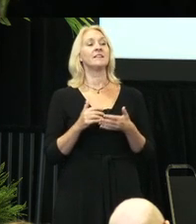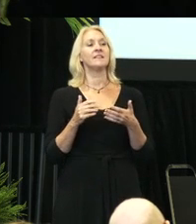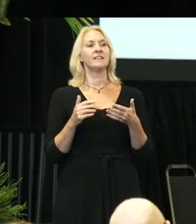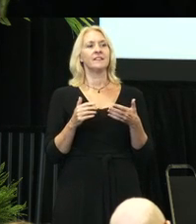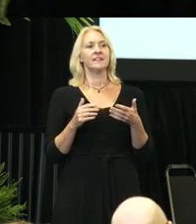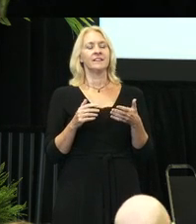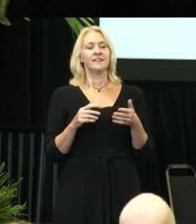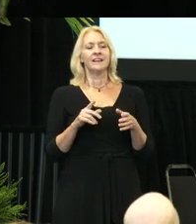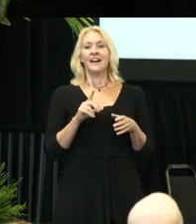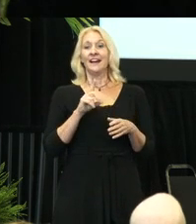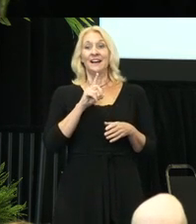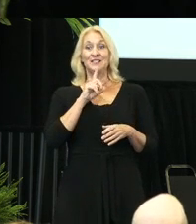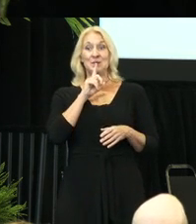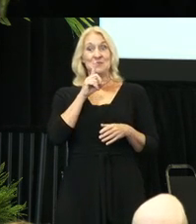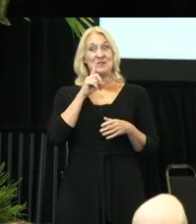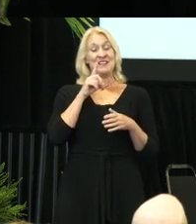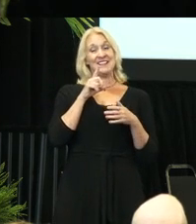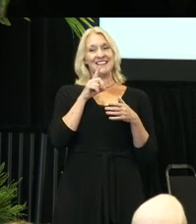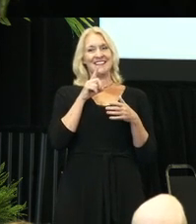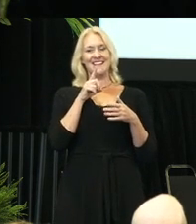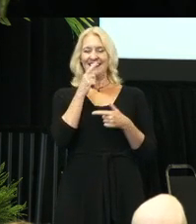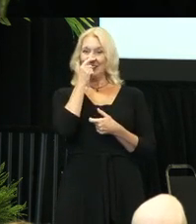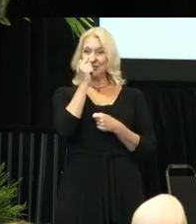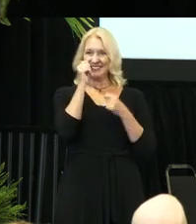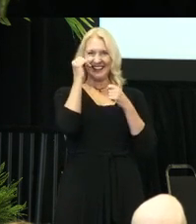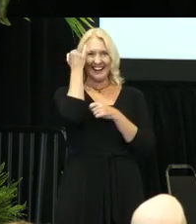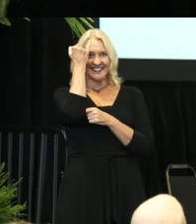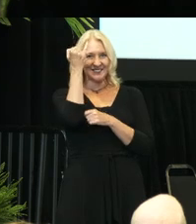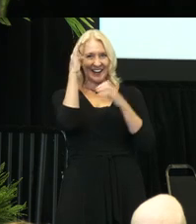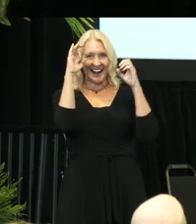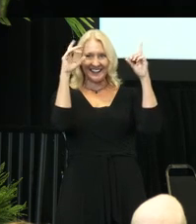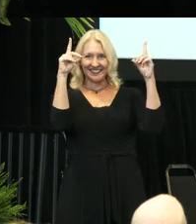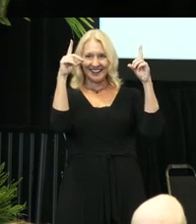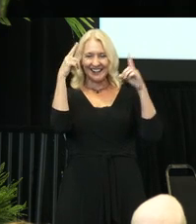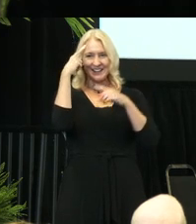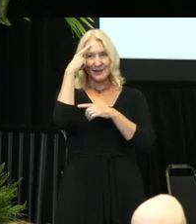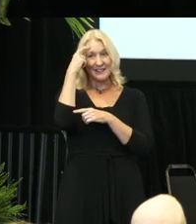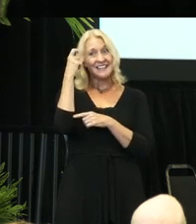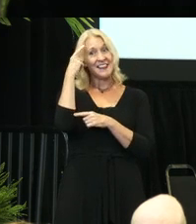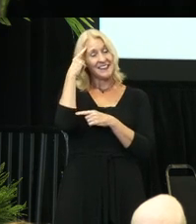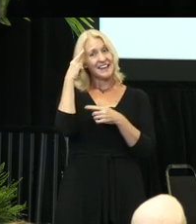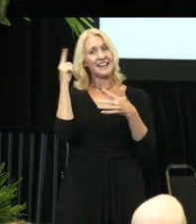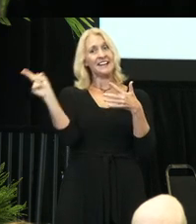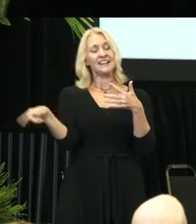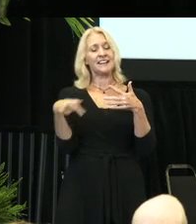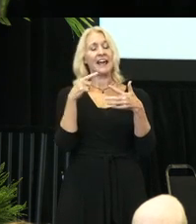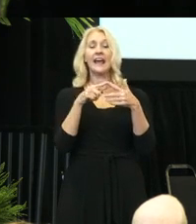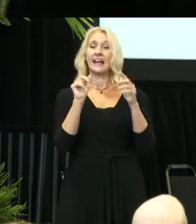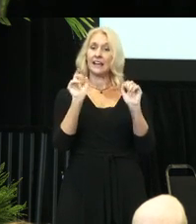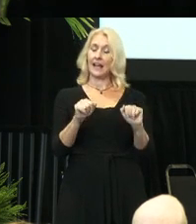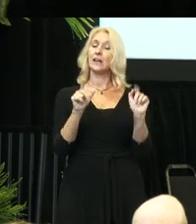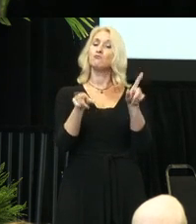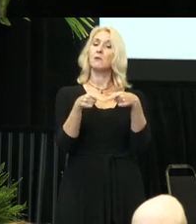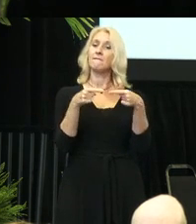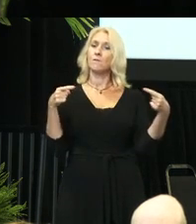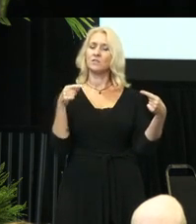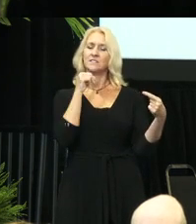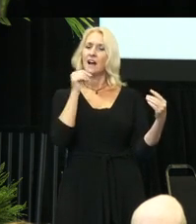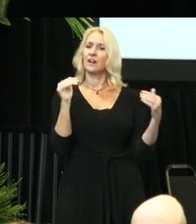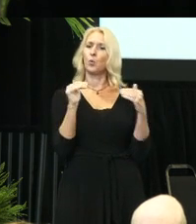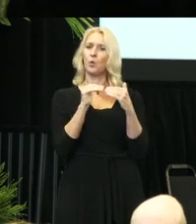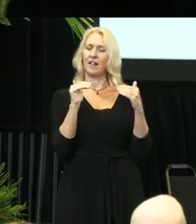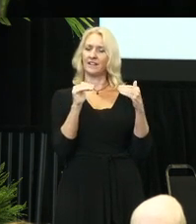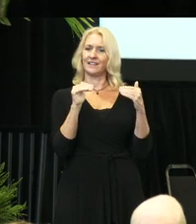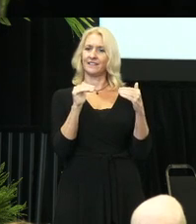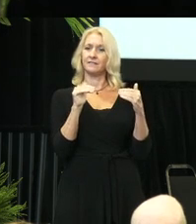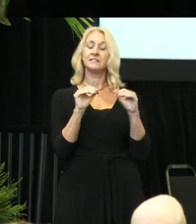pretty lofty ideas about education as well, because I think it serves an even higher societal function. Education can reverse inequality in society. I had